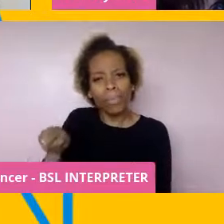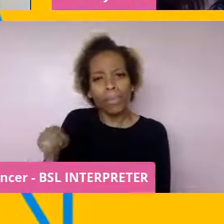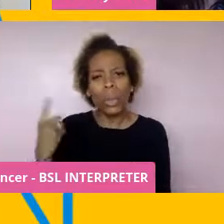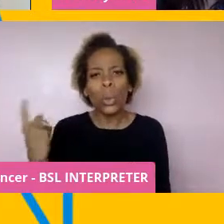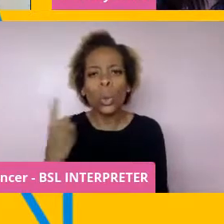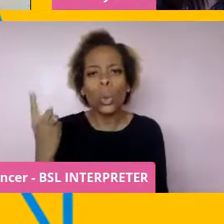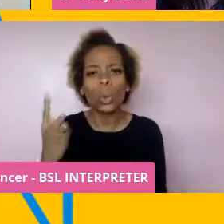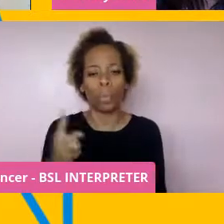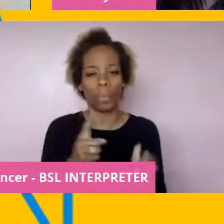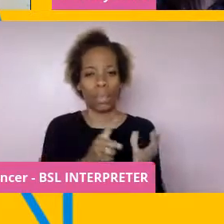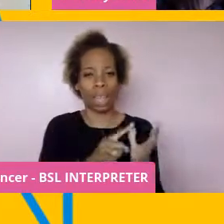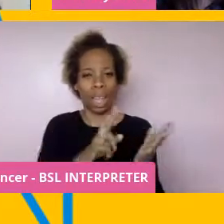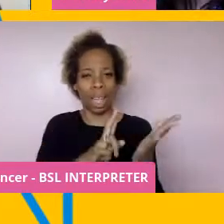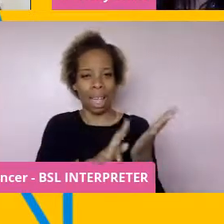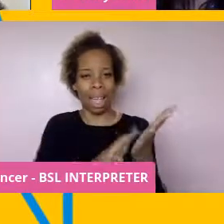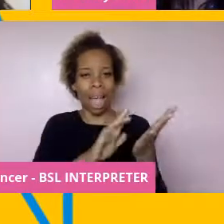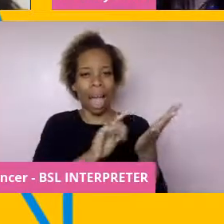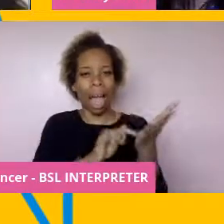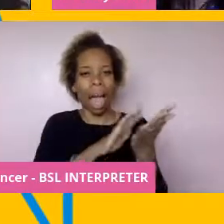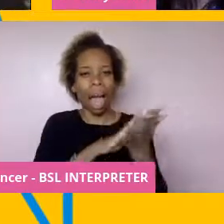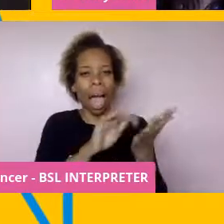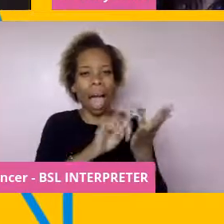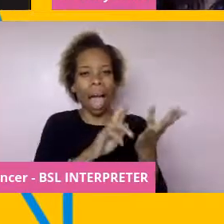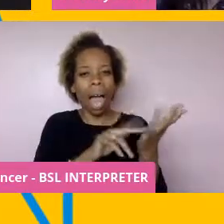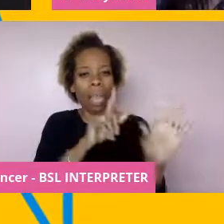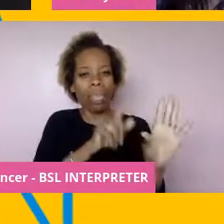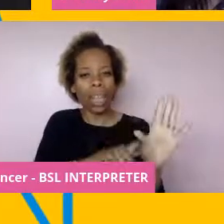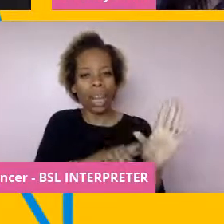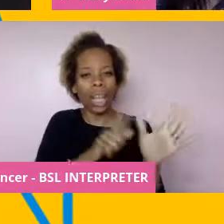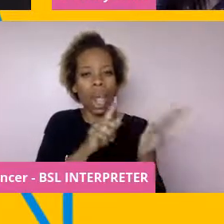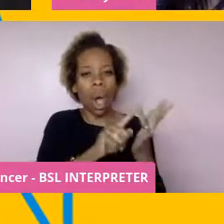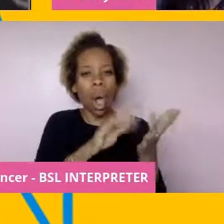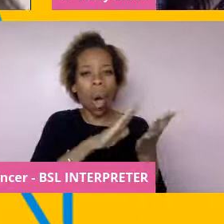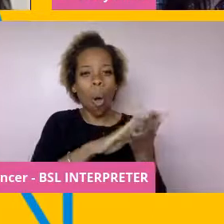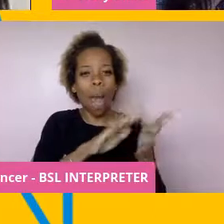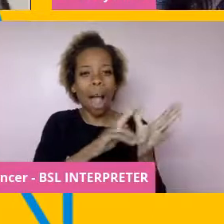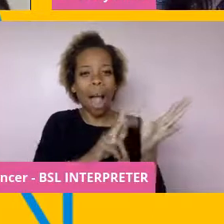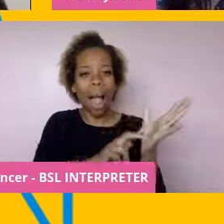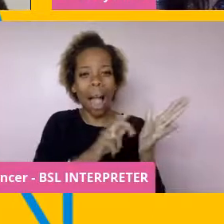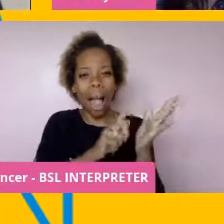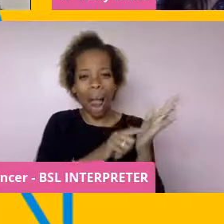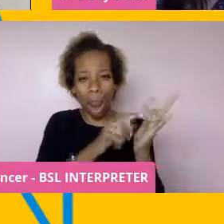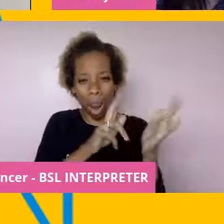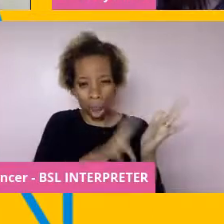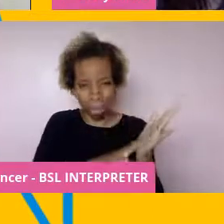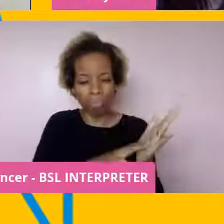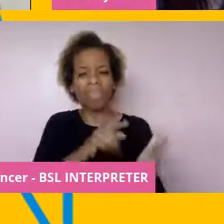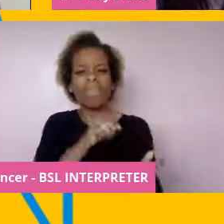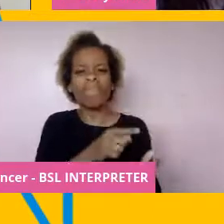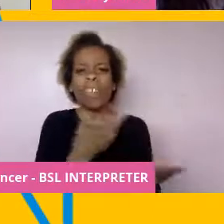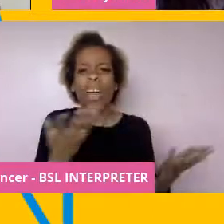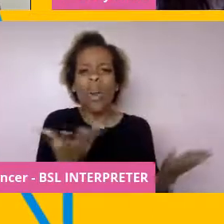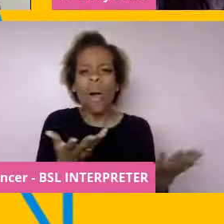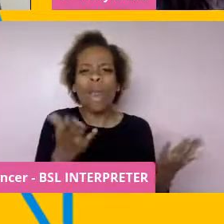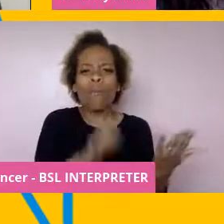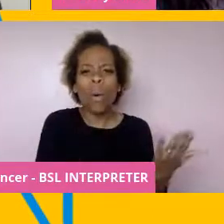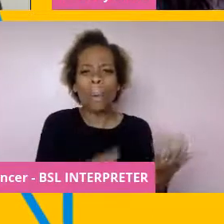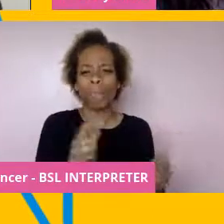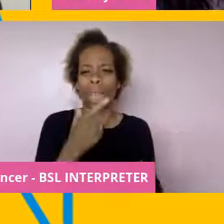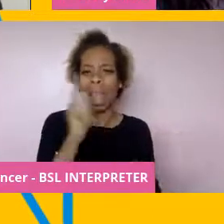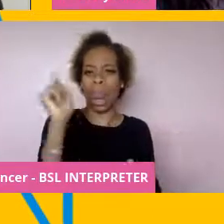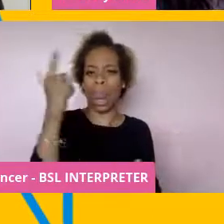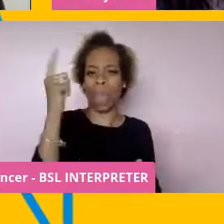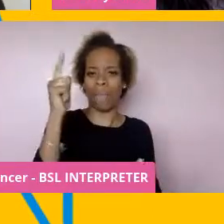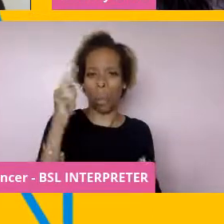who is part of Liverpool University branch, UCU. And one of the things we wanted to talk to that branch about was